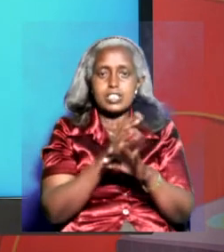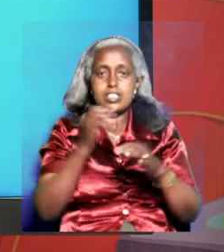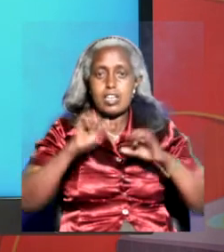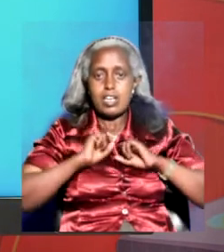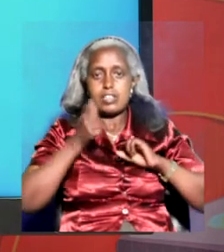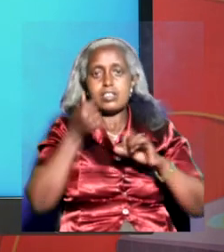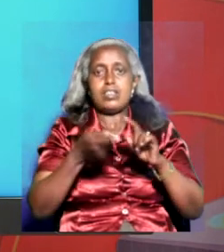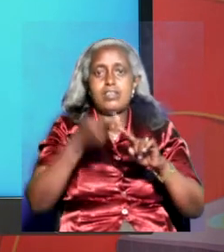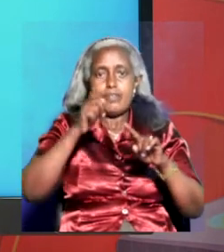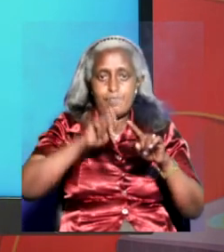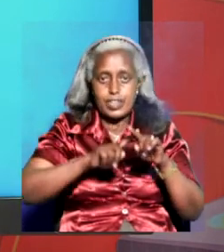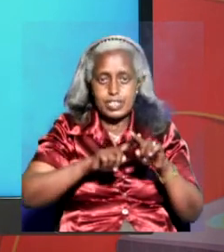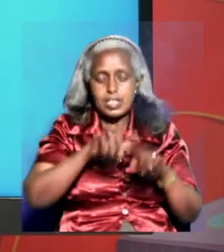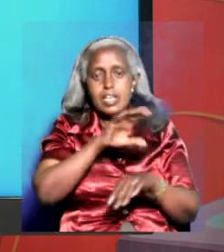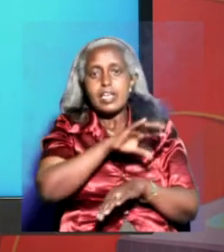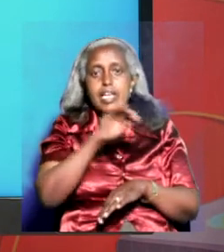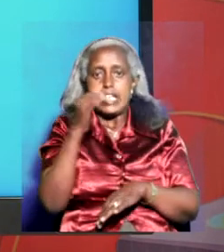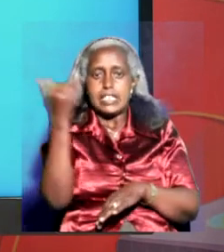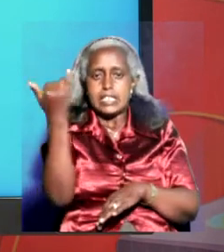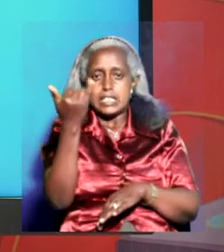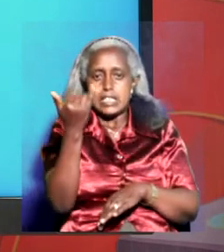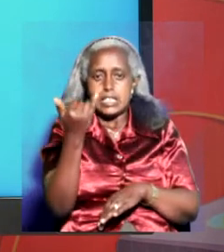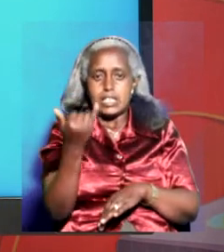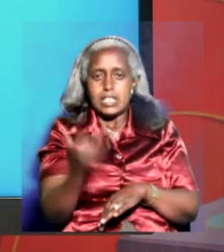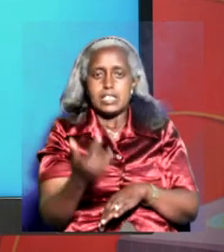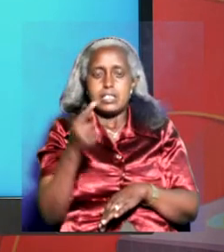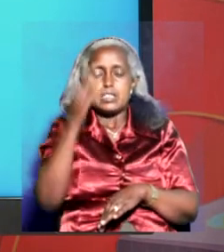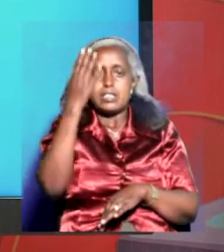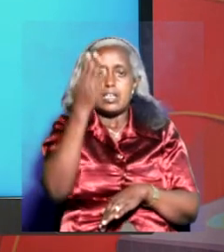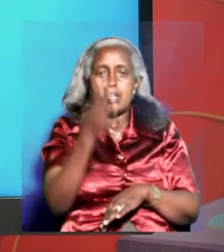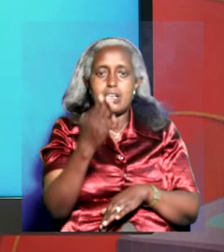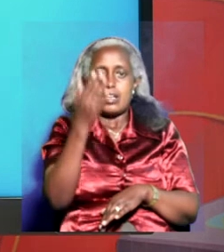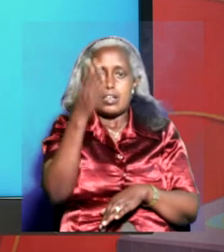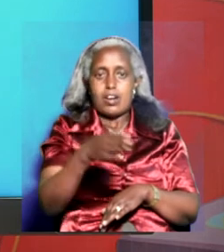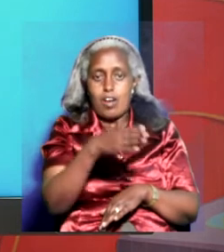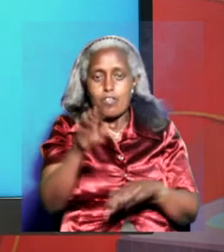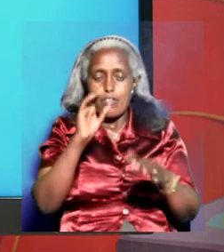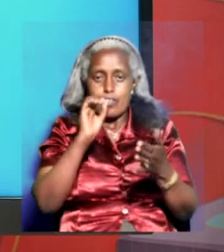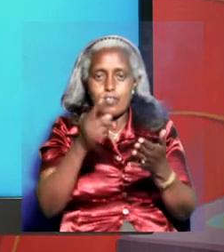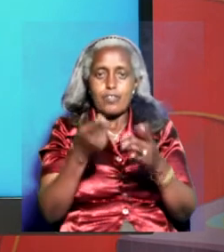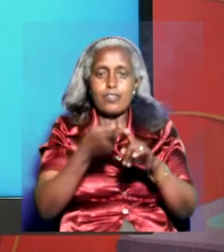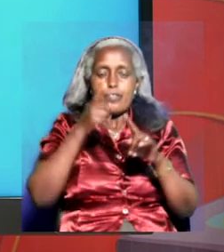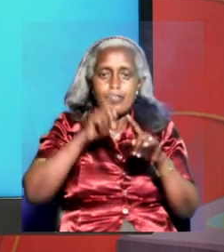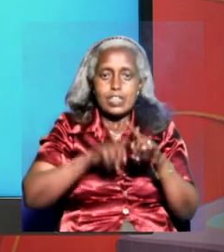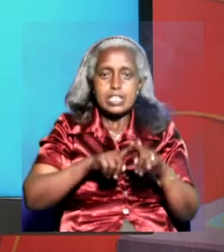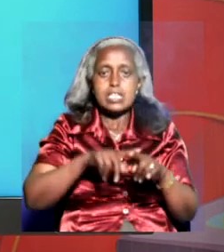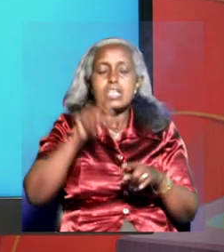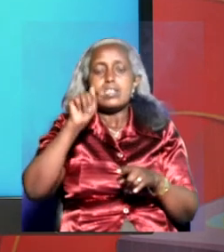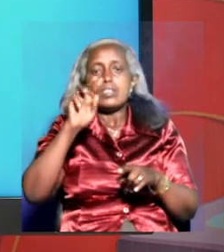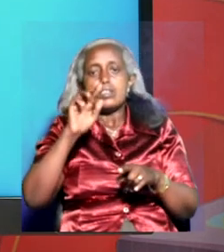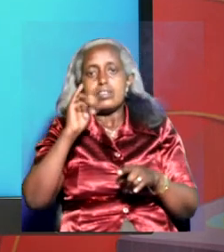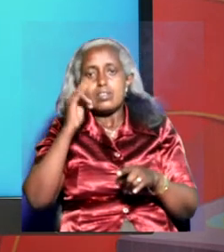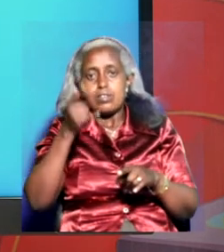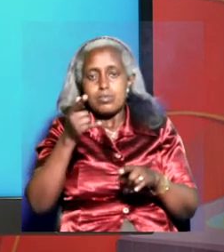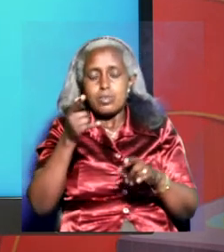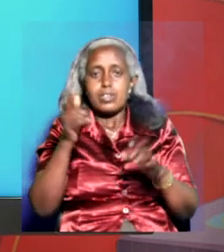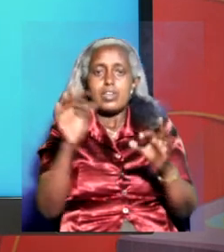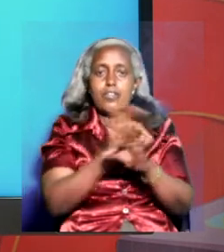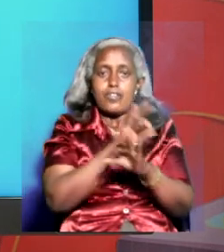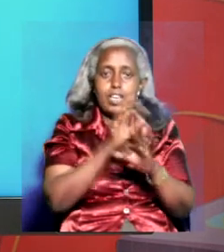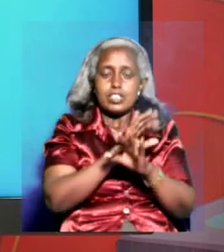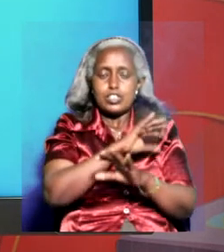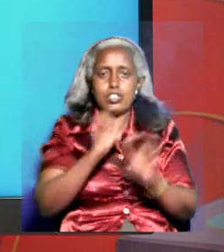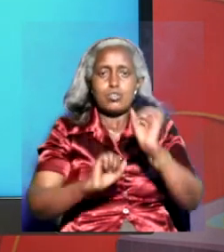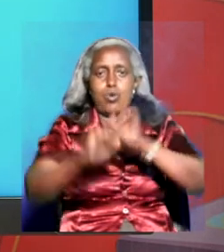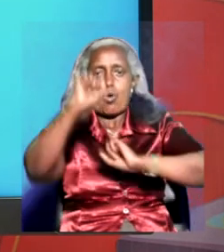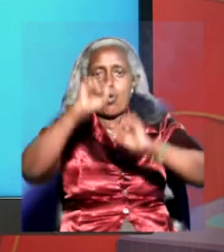and sketch the graph of inverse trigonometric functions and compute